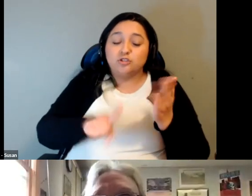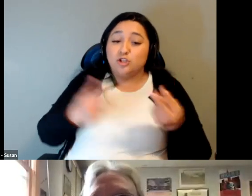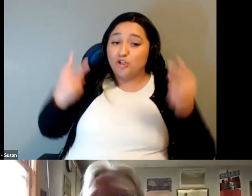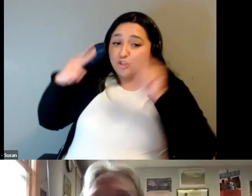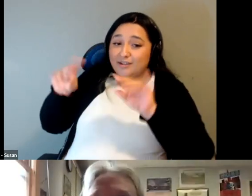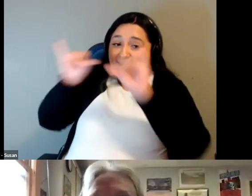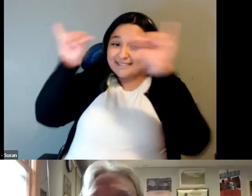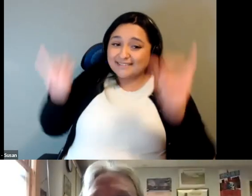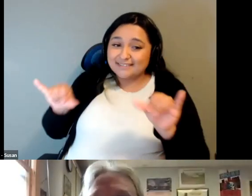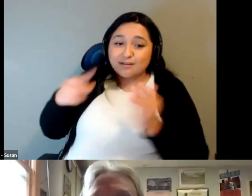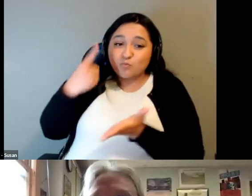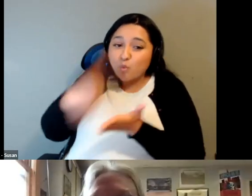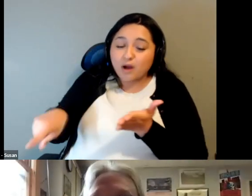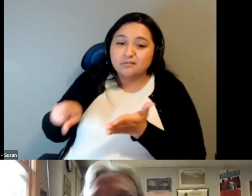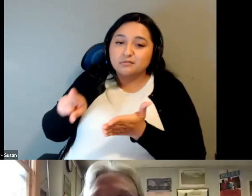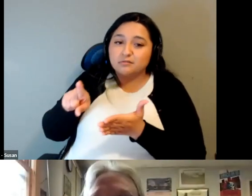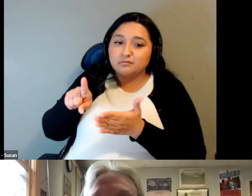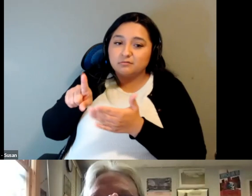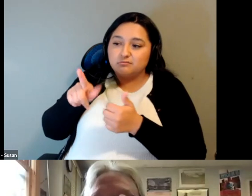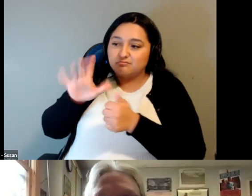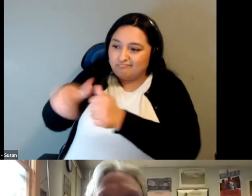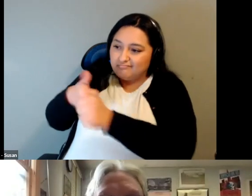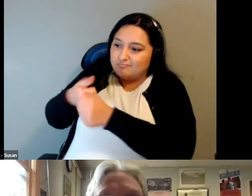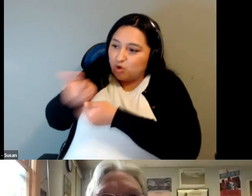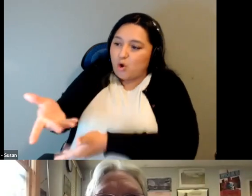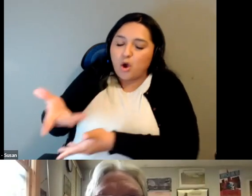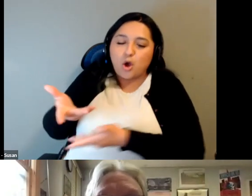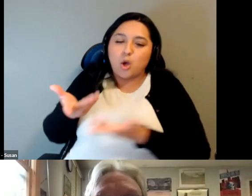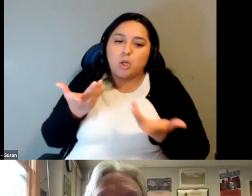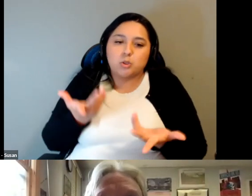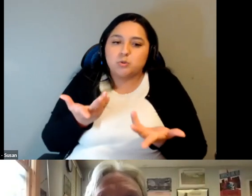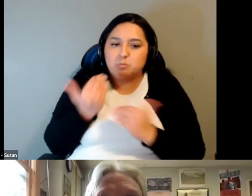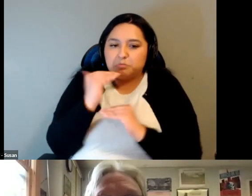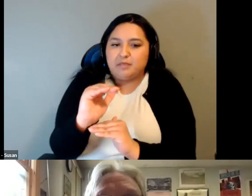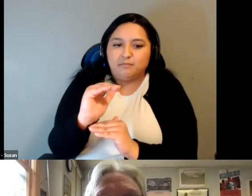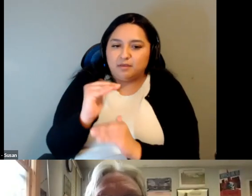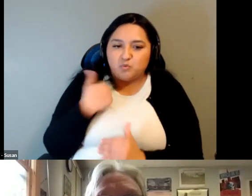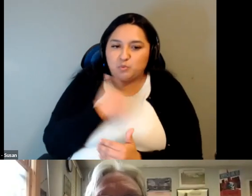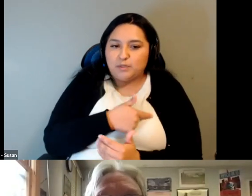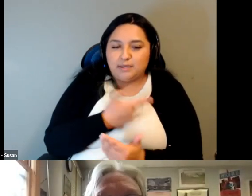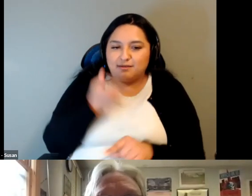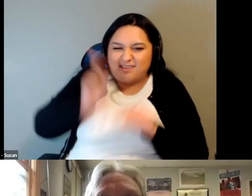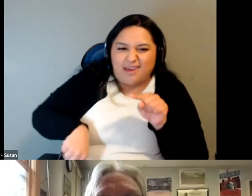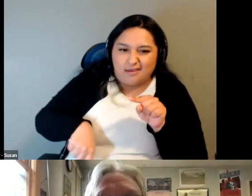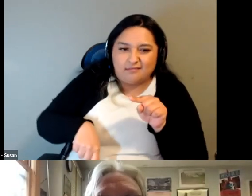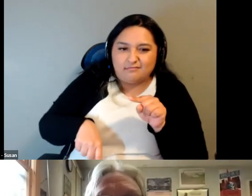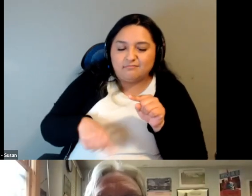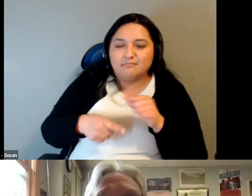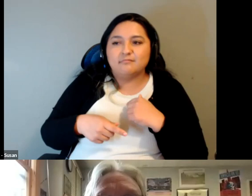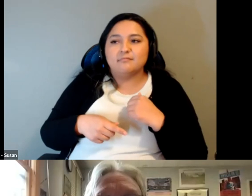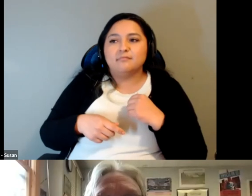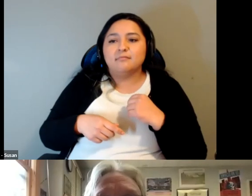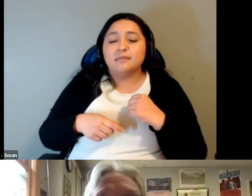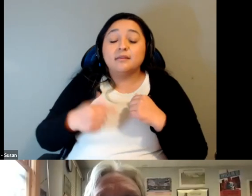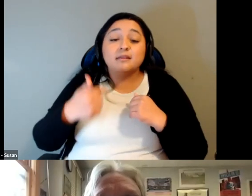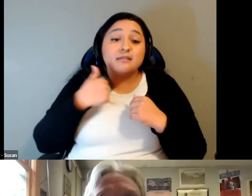causes of the problems that we're facing. I mean, I have to say that I continue to